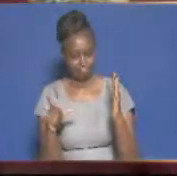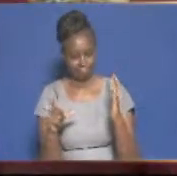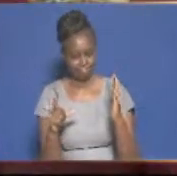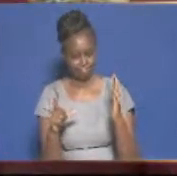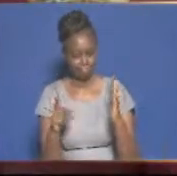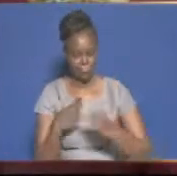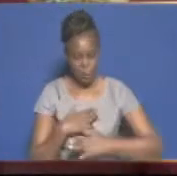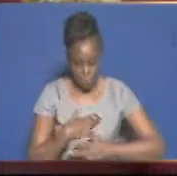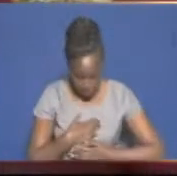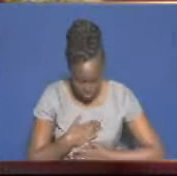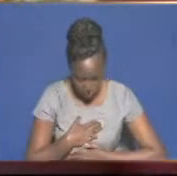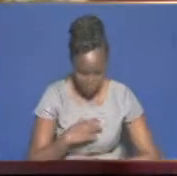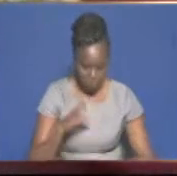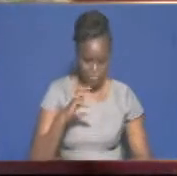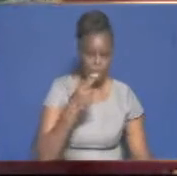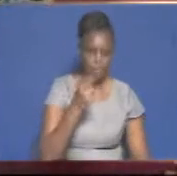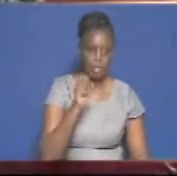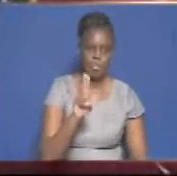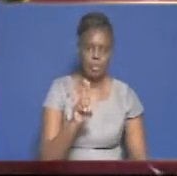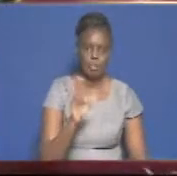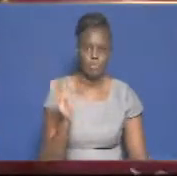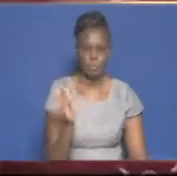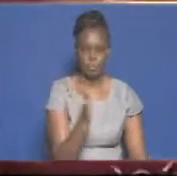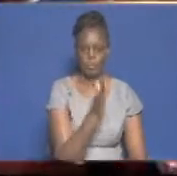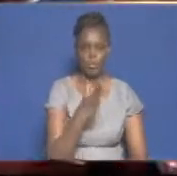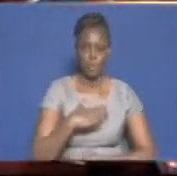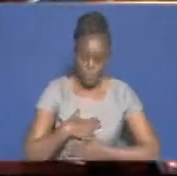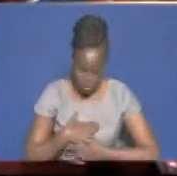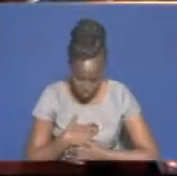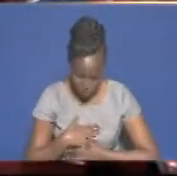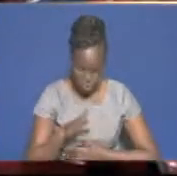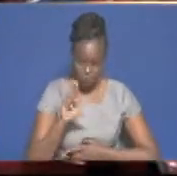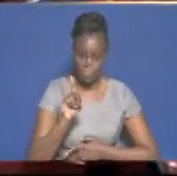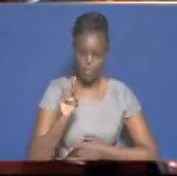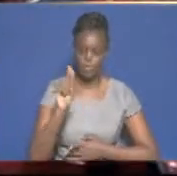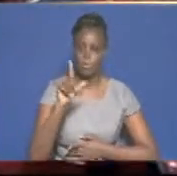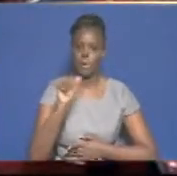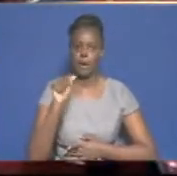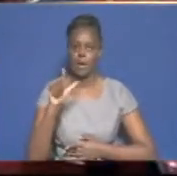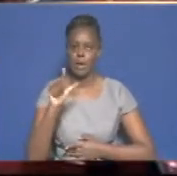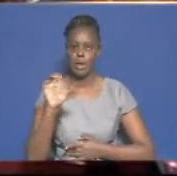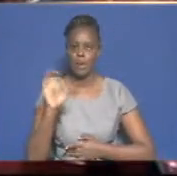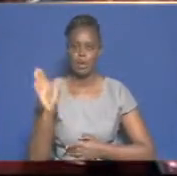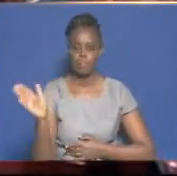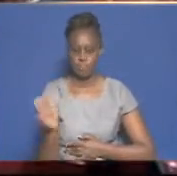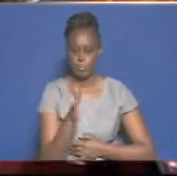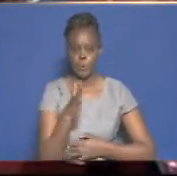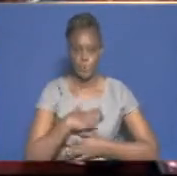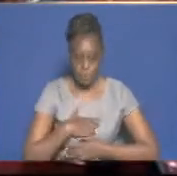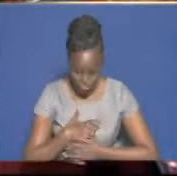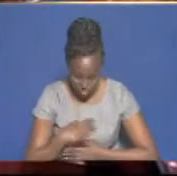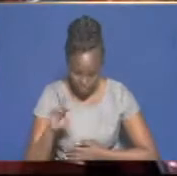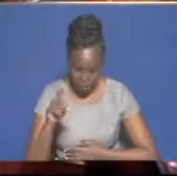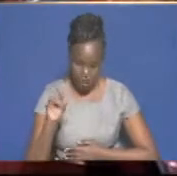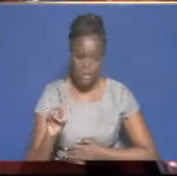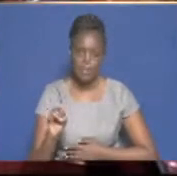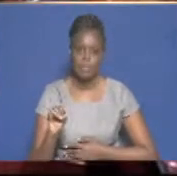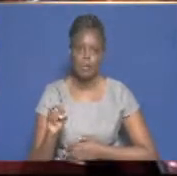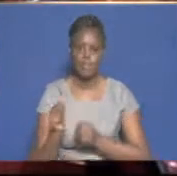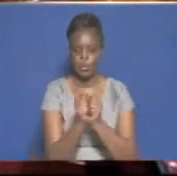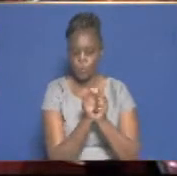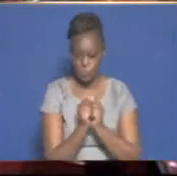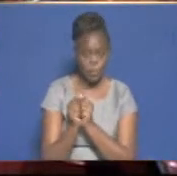Oganya, Honorable Duale, Honorable Kemunya, Honorable Badi, while we did the 10th Parliament when we were debating